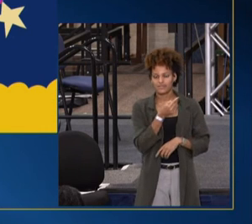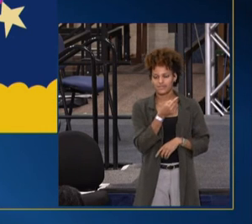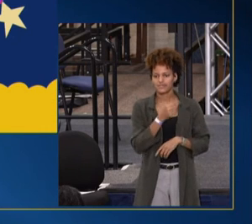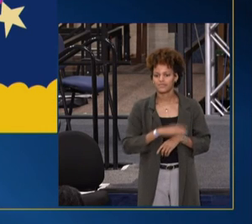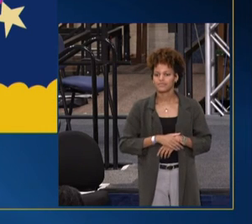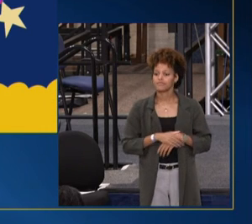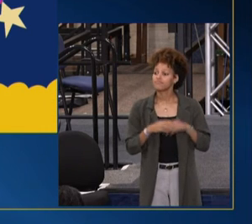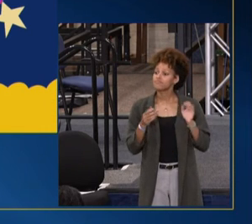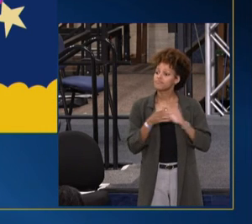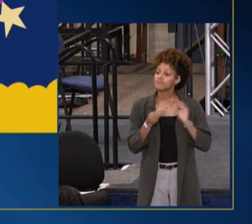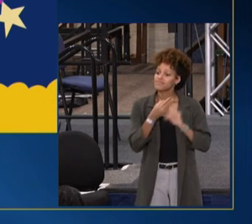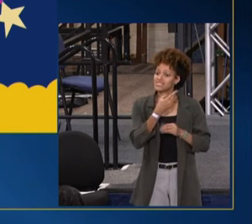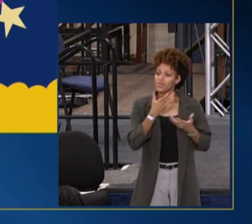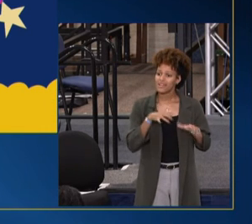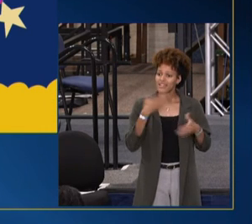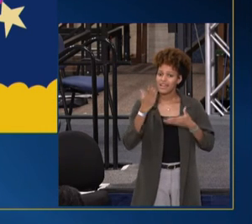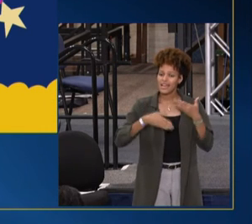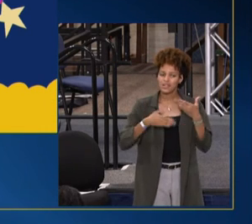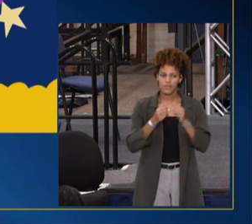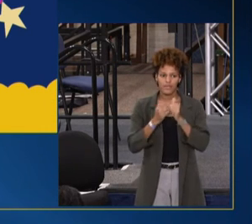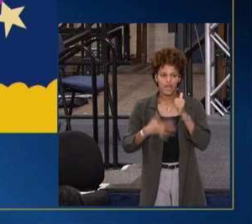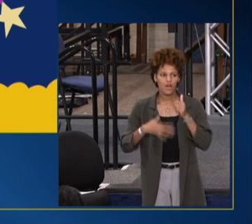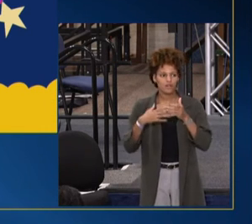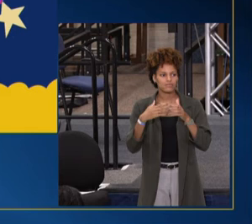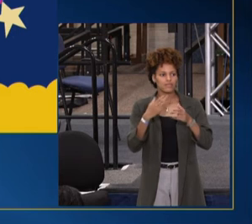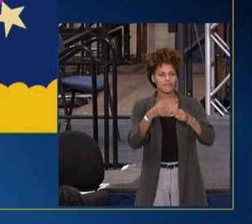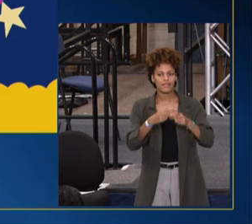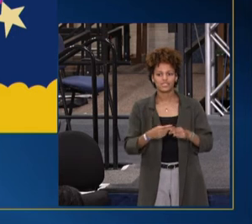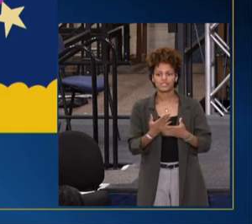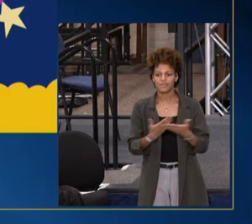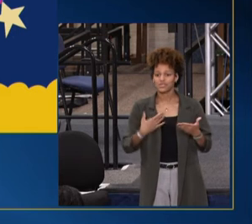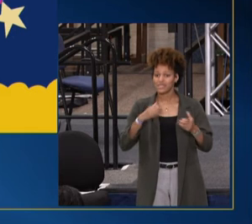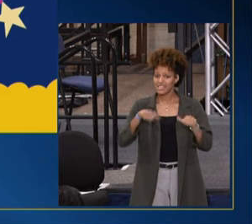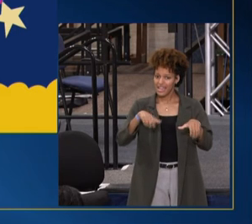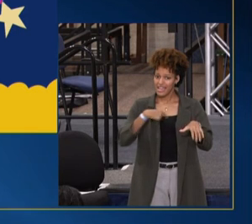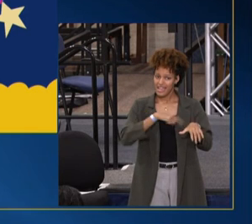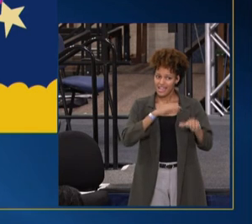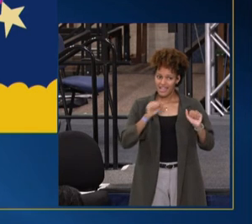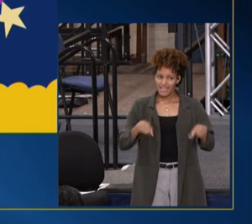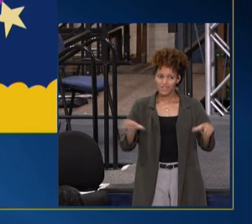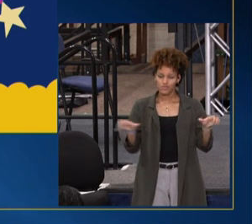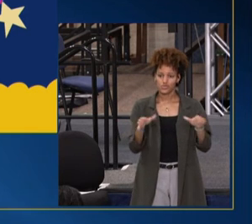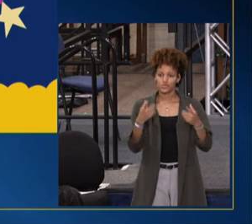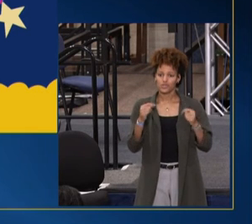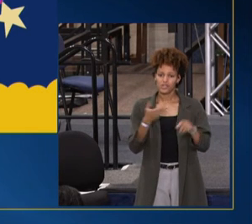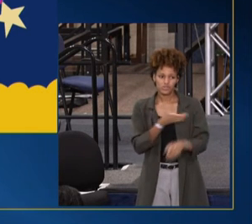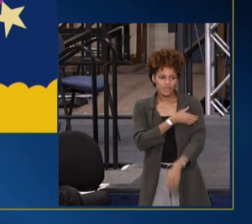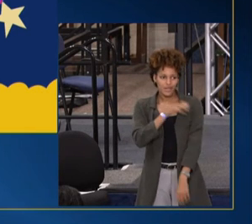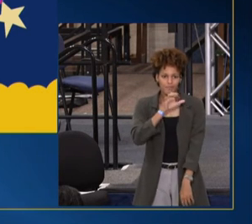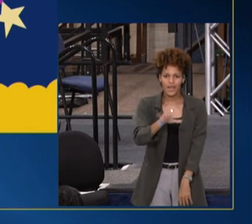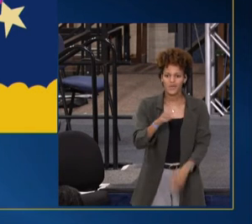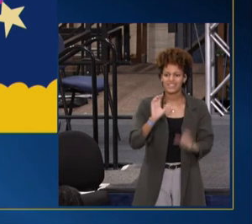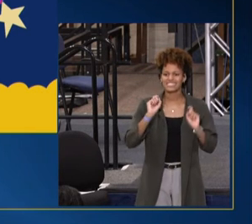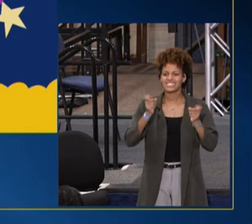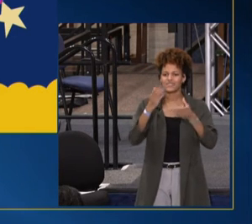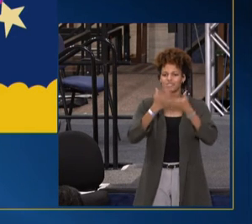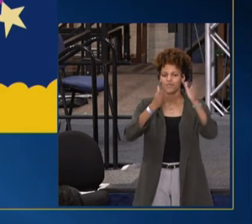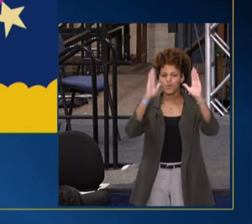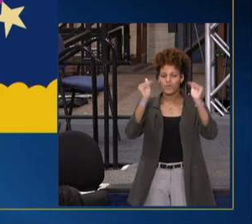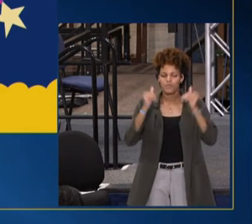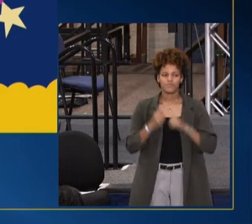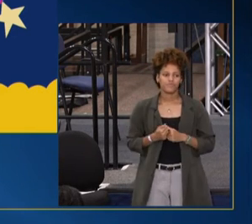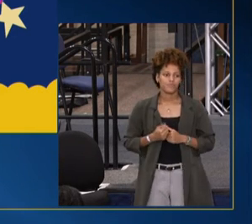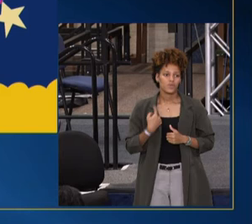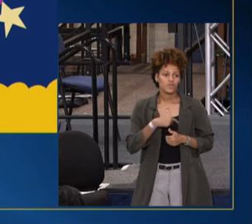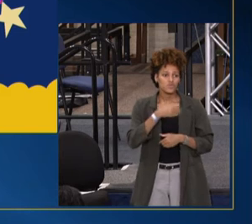That said, I don't want to end this without calling out some of the things that we can do, some of the things that are empowering, some of the things that give a little bit of hope. We